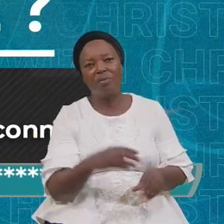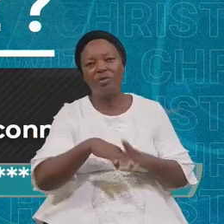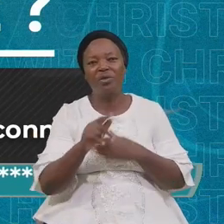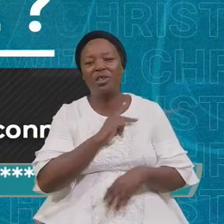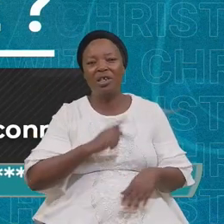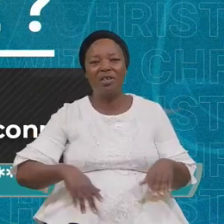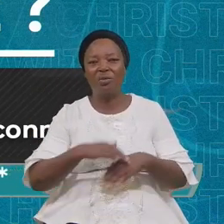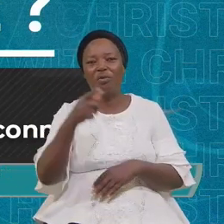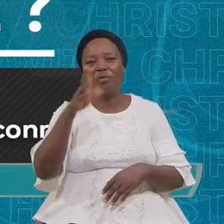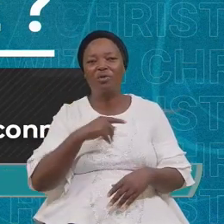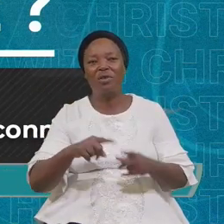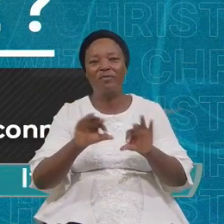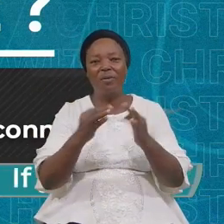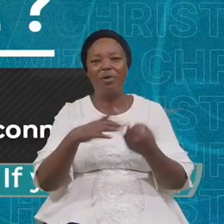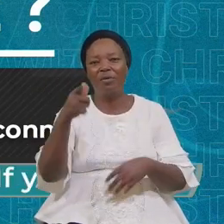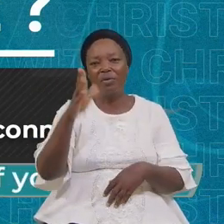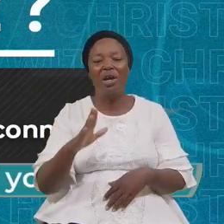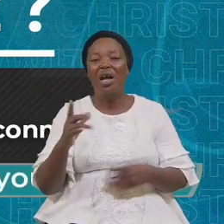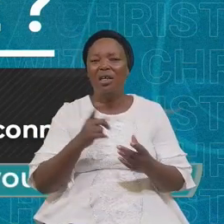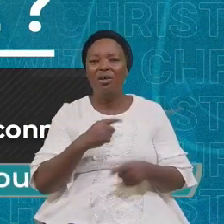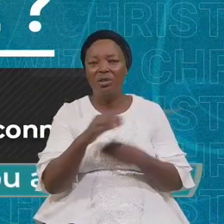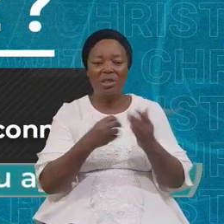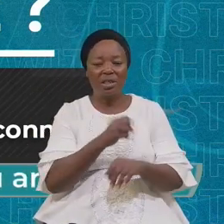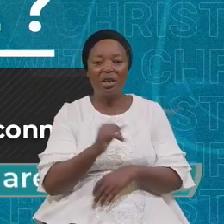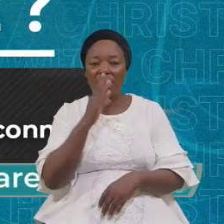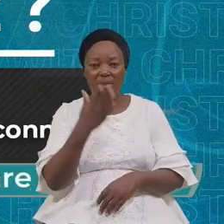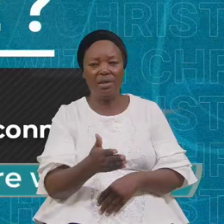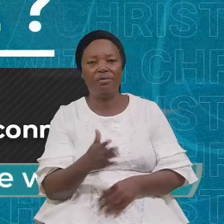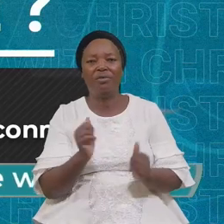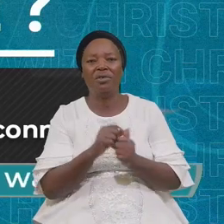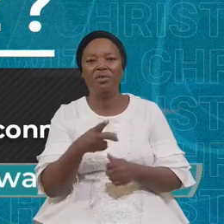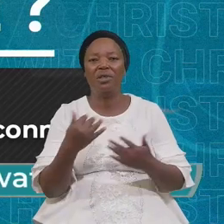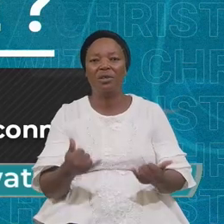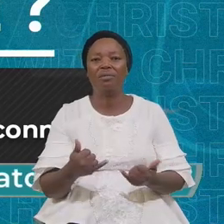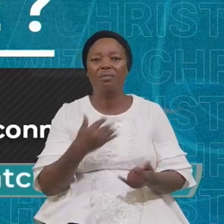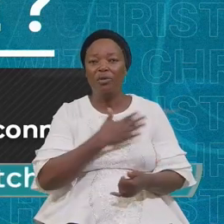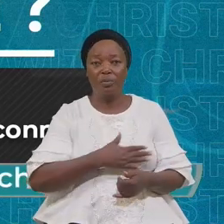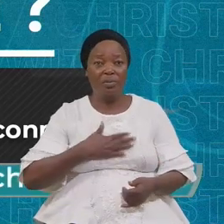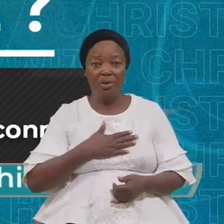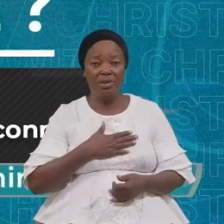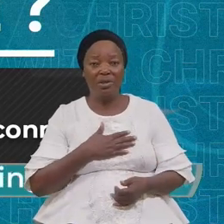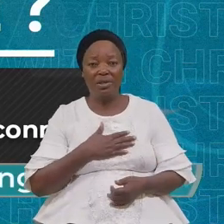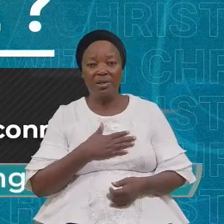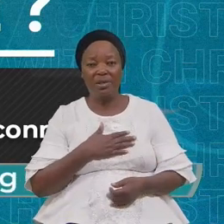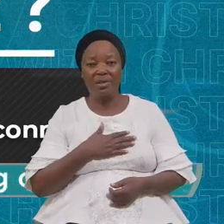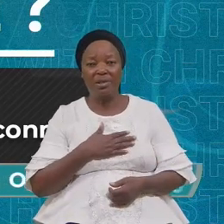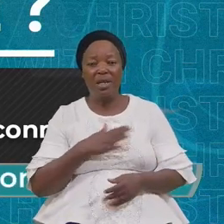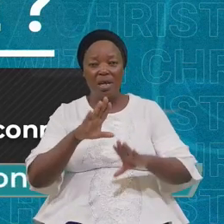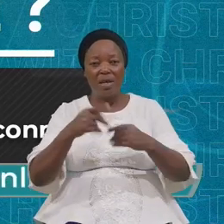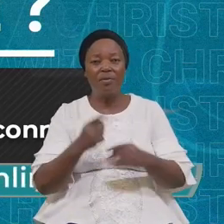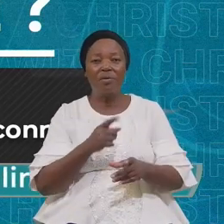God. The counselors are all around you. Kindly give your correct